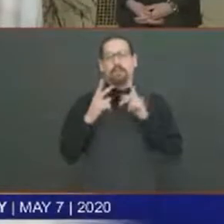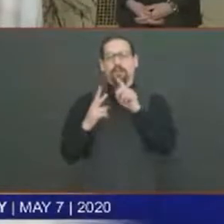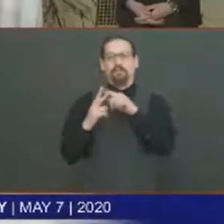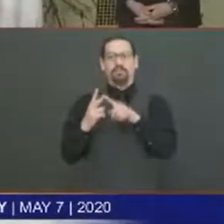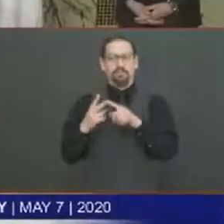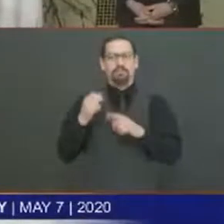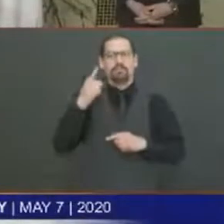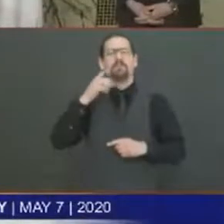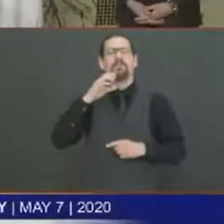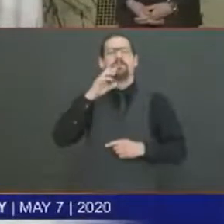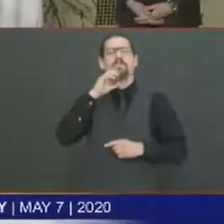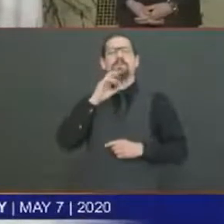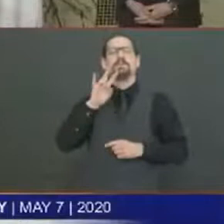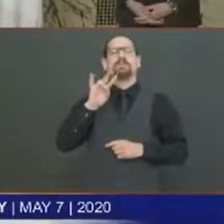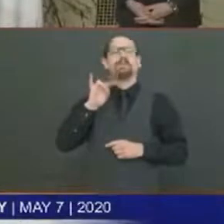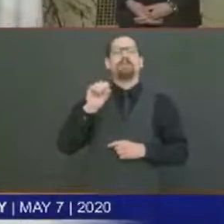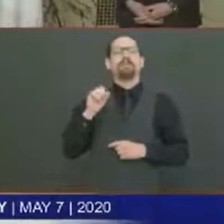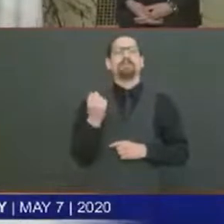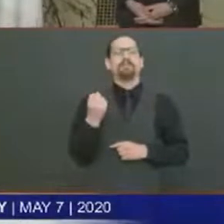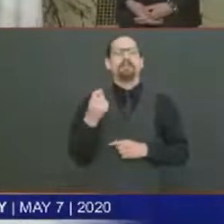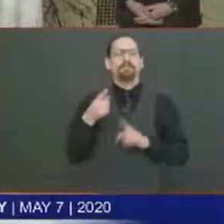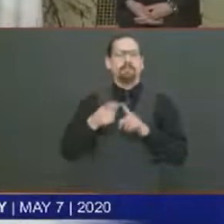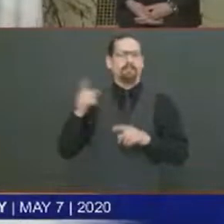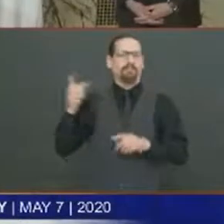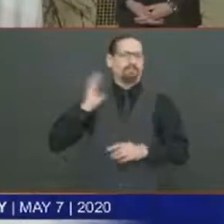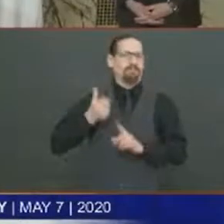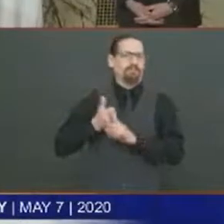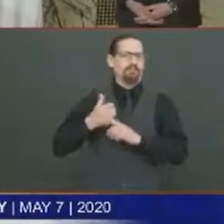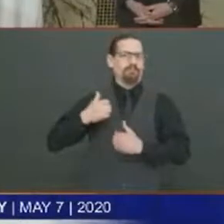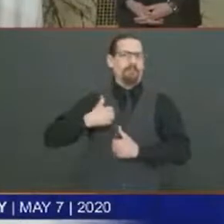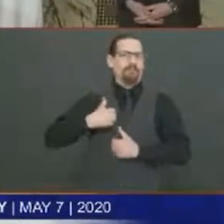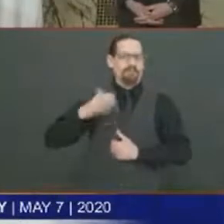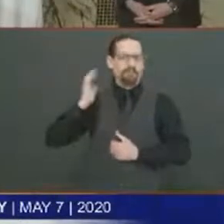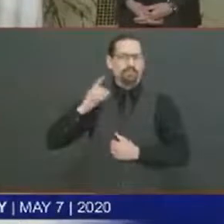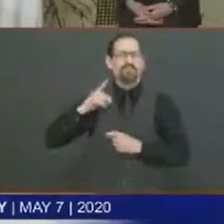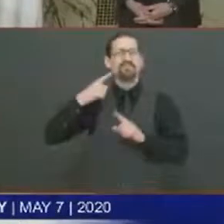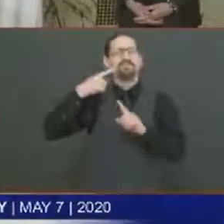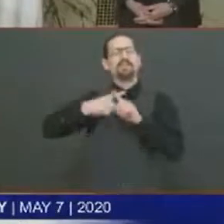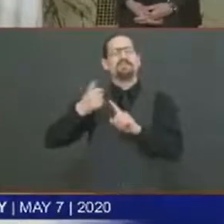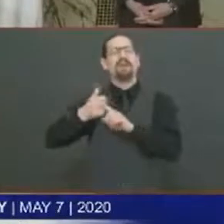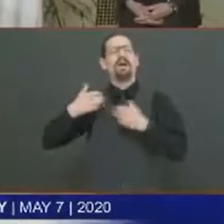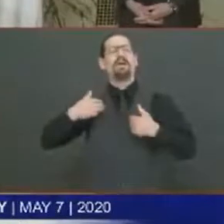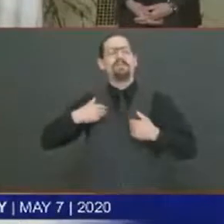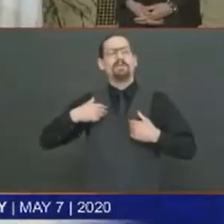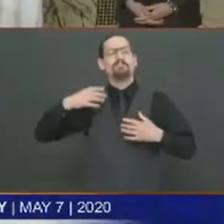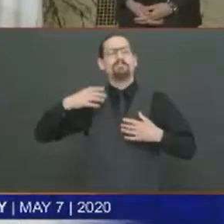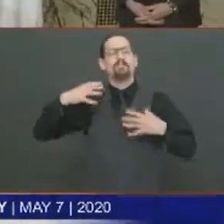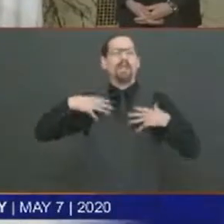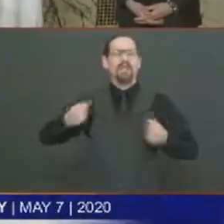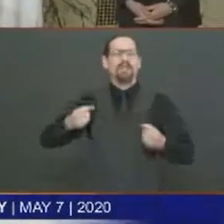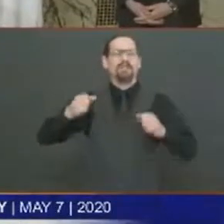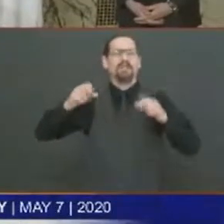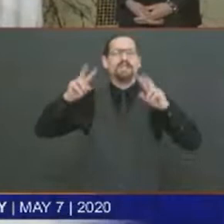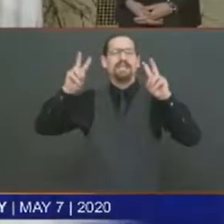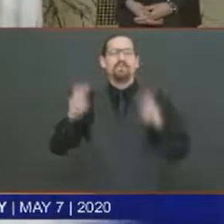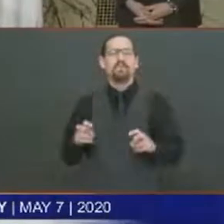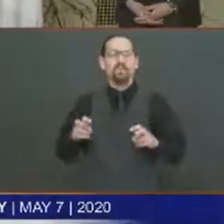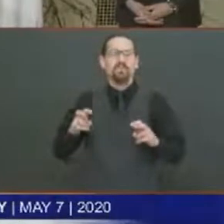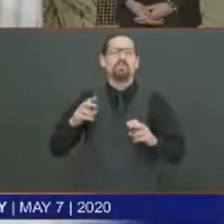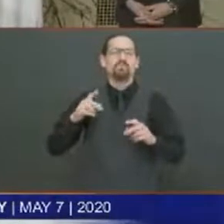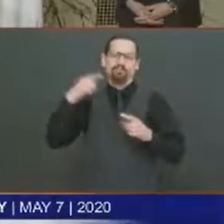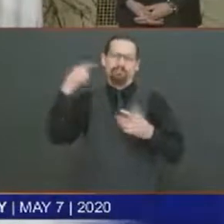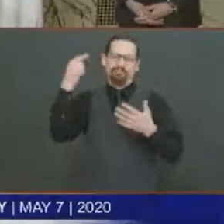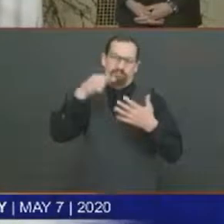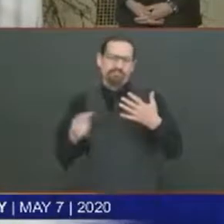70s and had underlying health issues, 2 of the unfortunate risks that lead